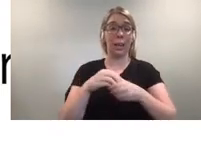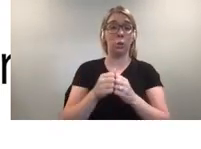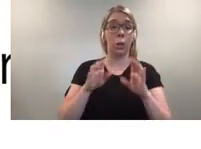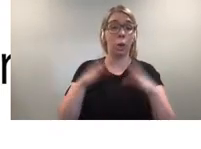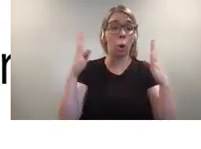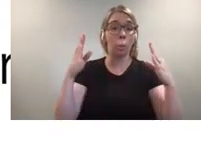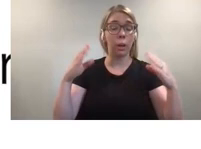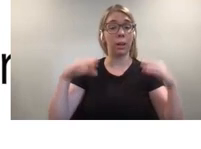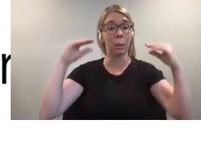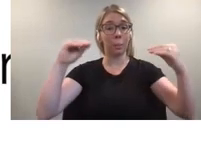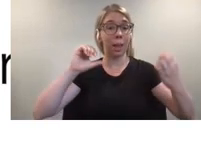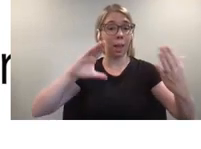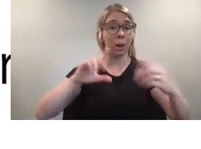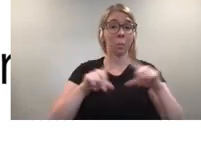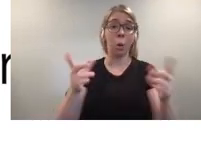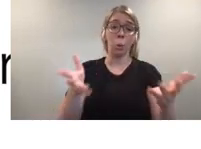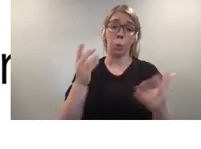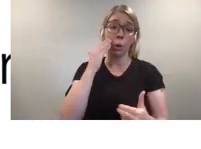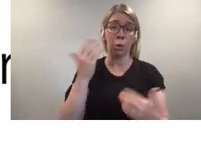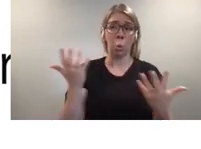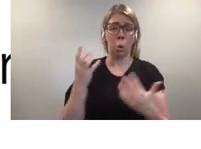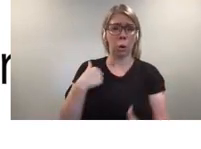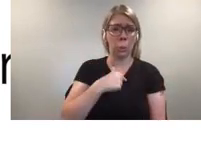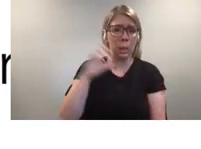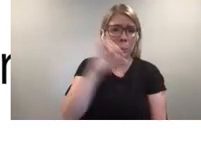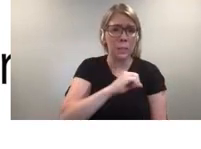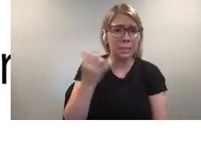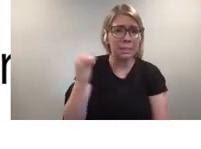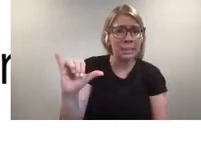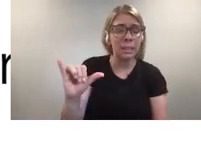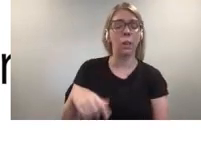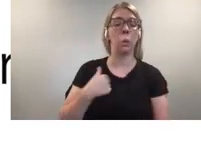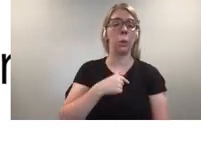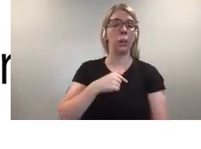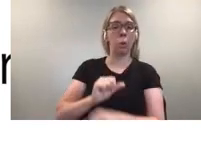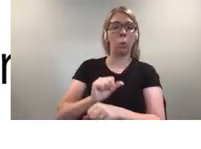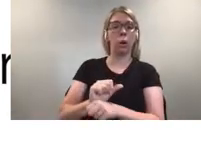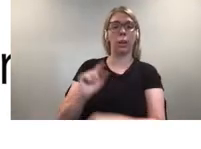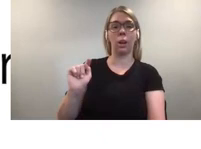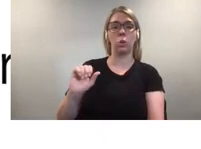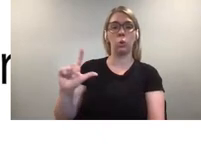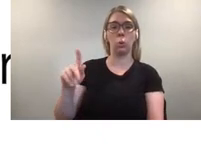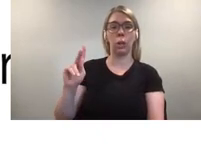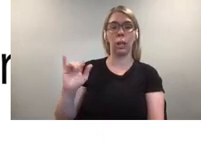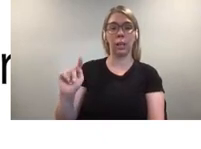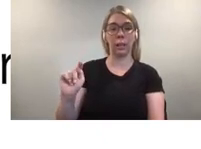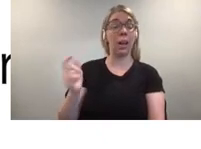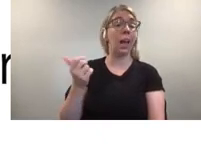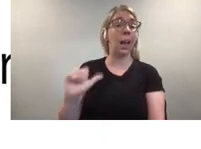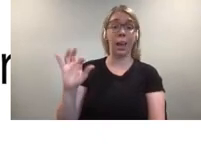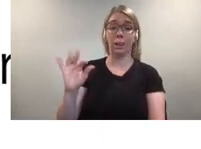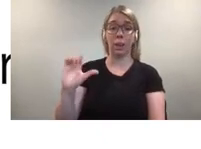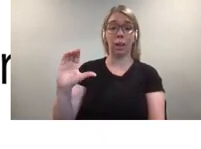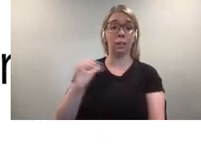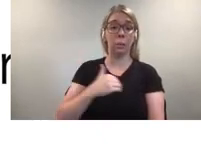what are we still missing? We are working on an open pedagogy student toolkit, just so you know, that any faculty member could give to